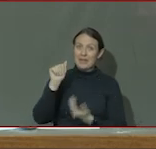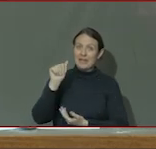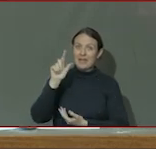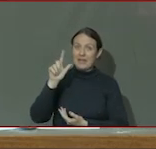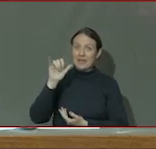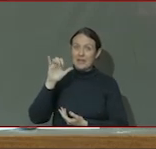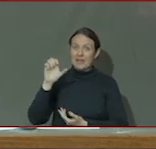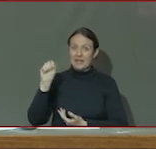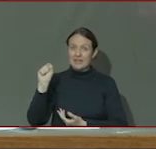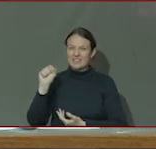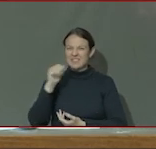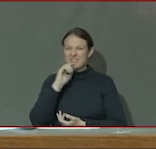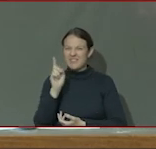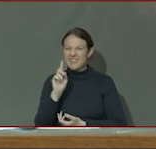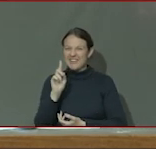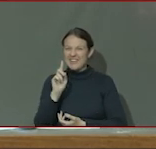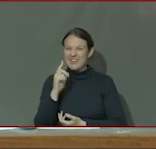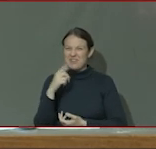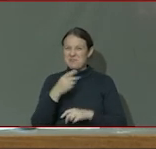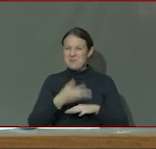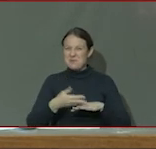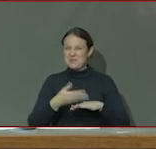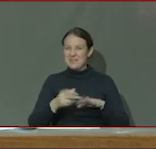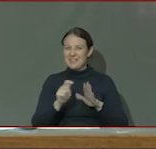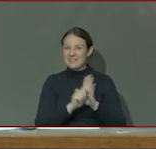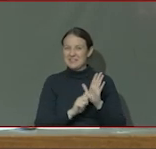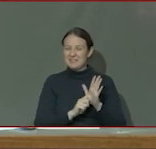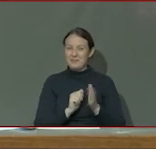talk about blood groups?